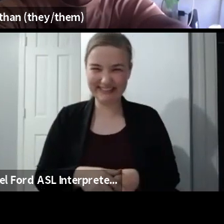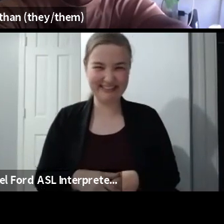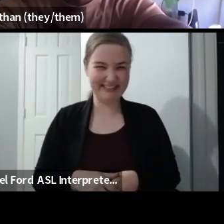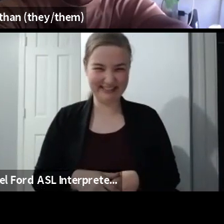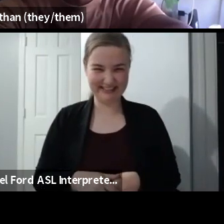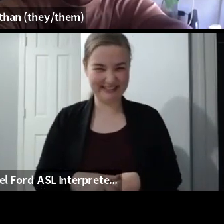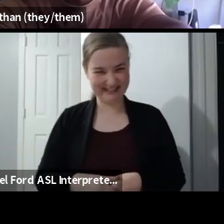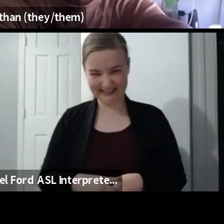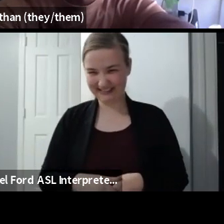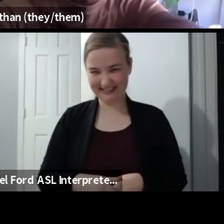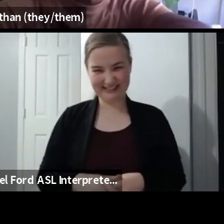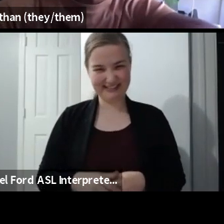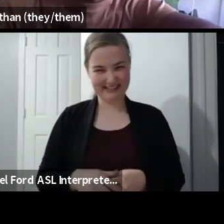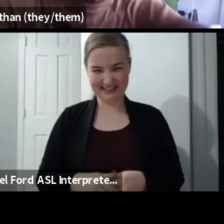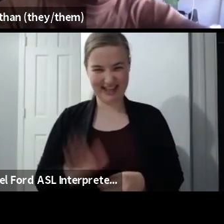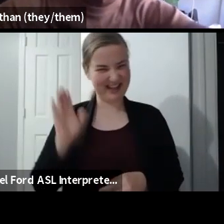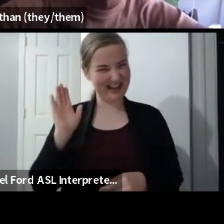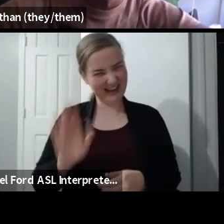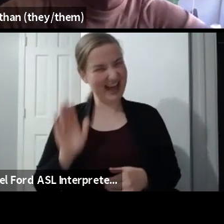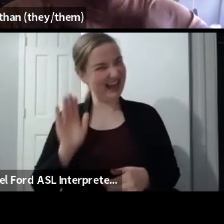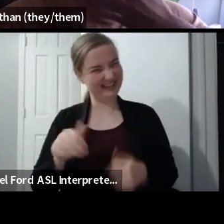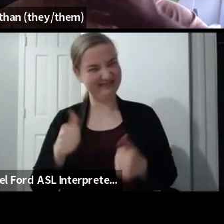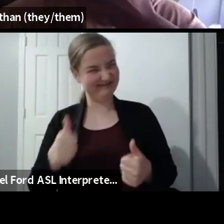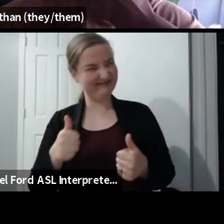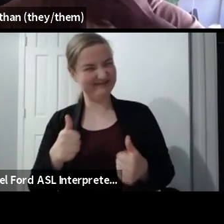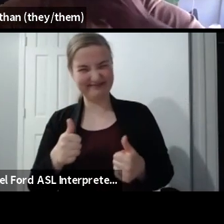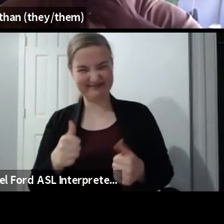Go ahead, Jody. Go ahead, Jonathan.